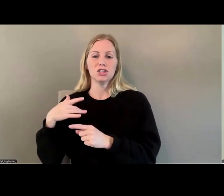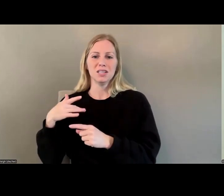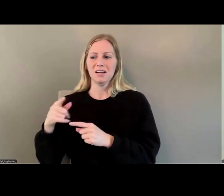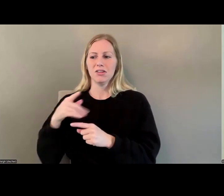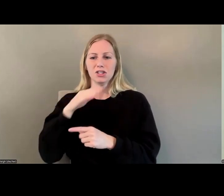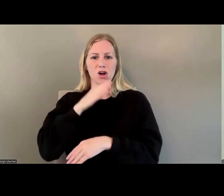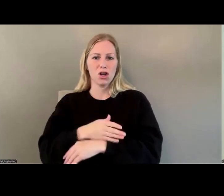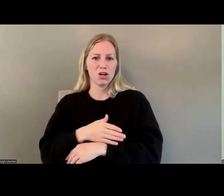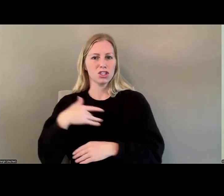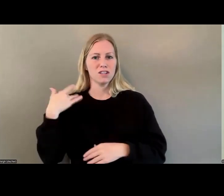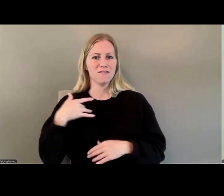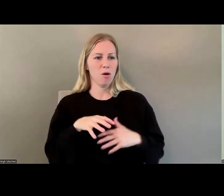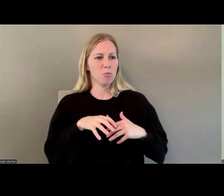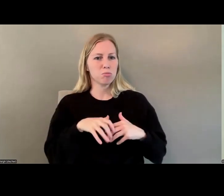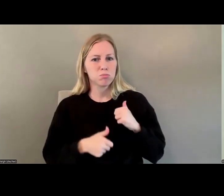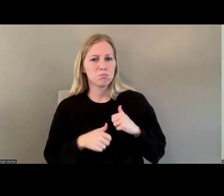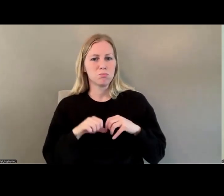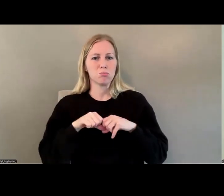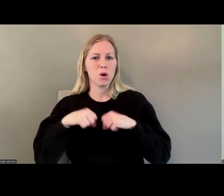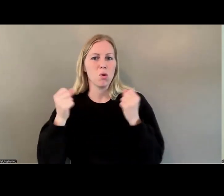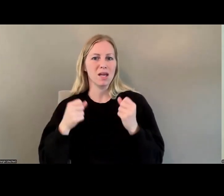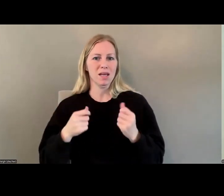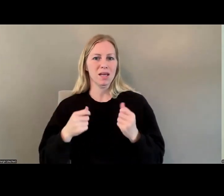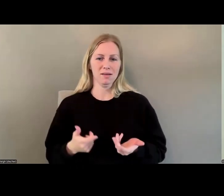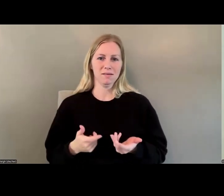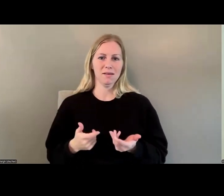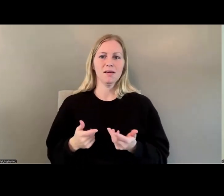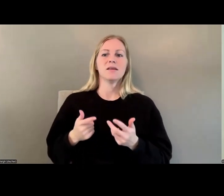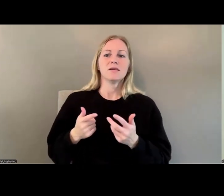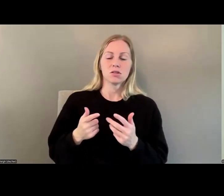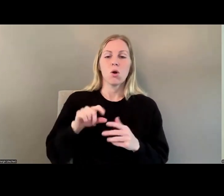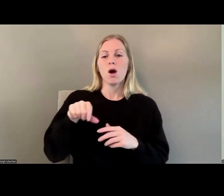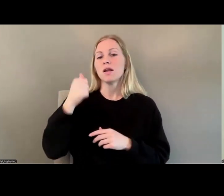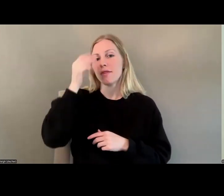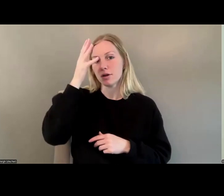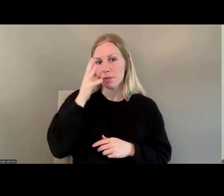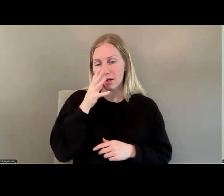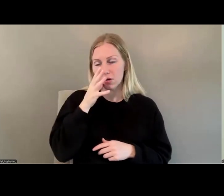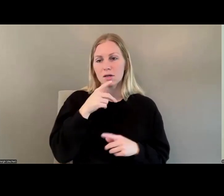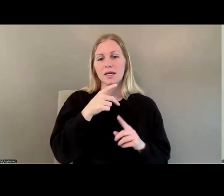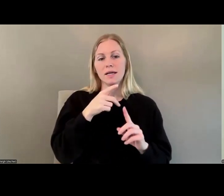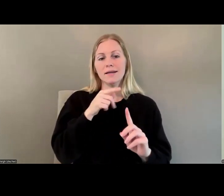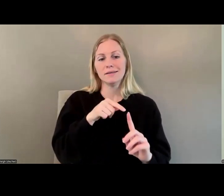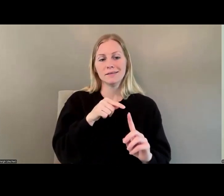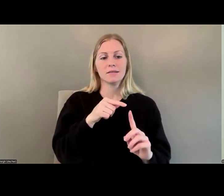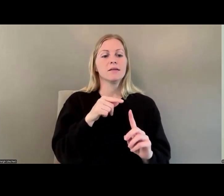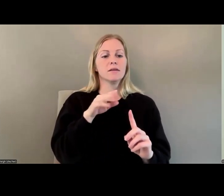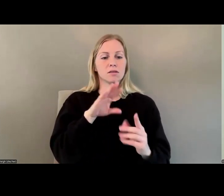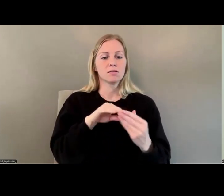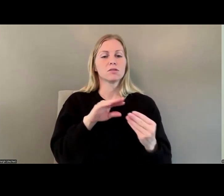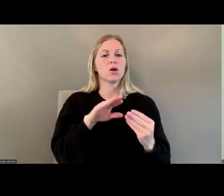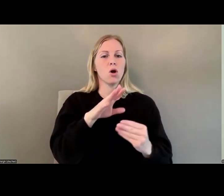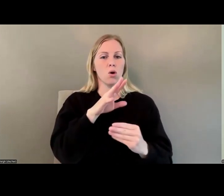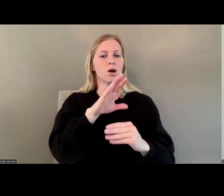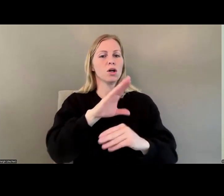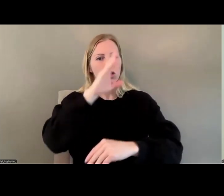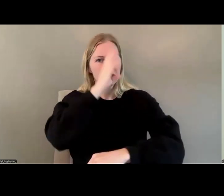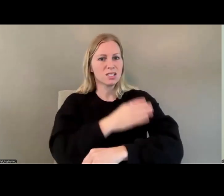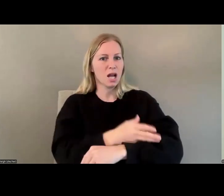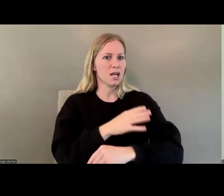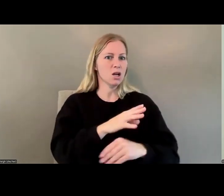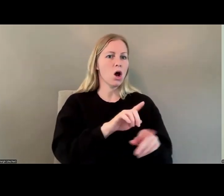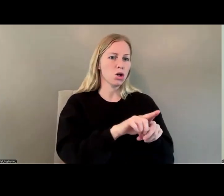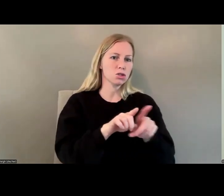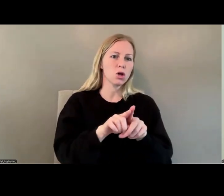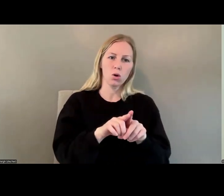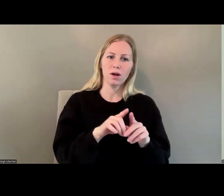should have been, they broke you. Another parent spoke of how her son also started being restrained and secluded in